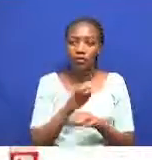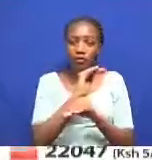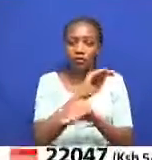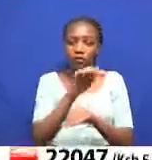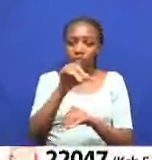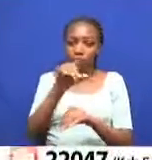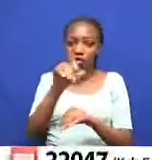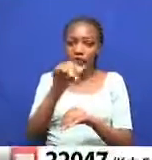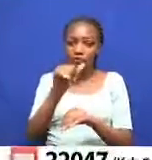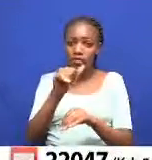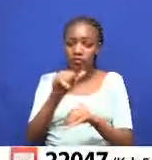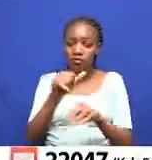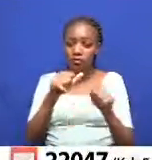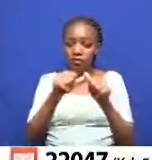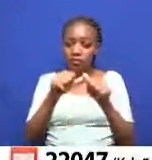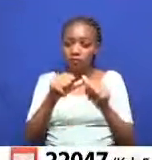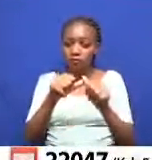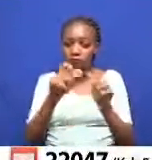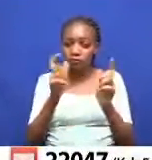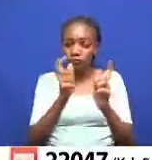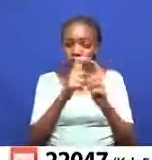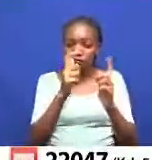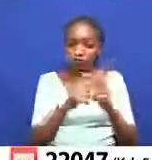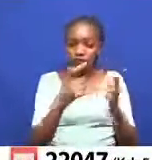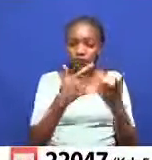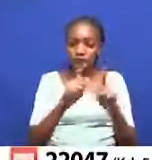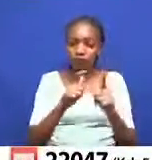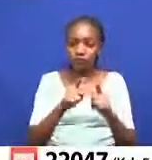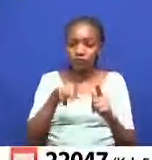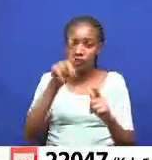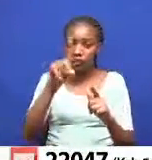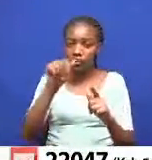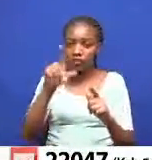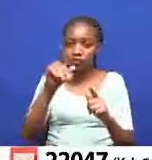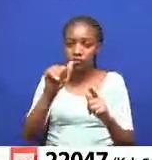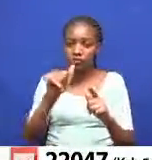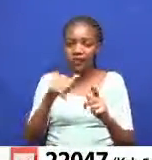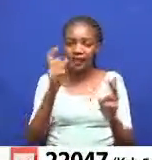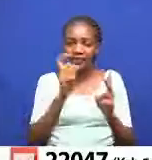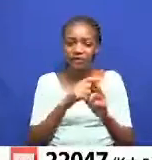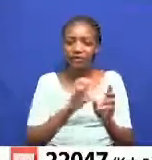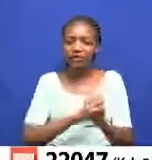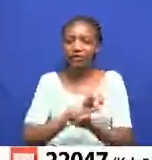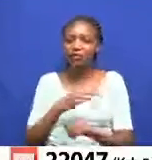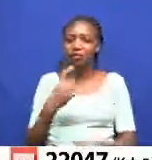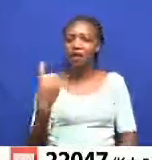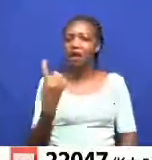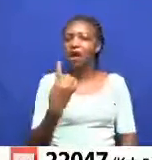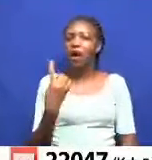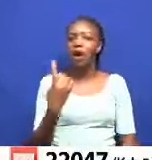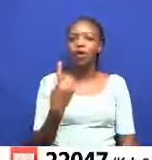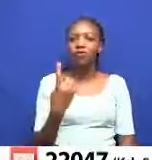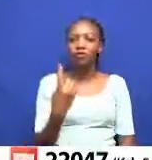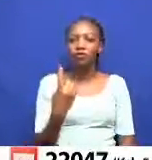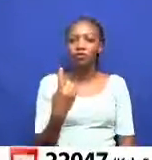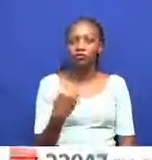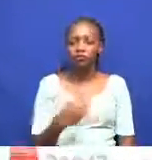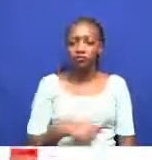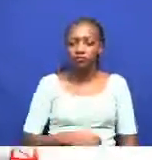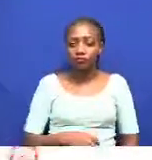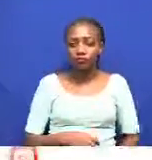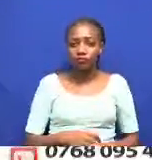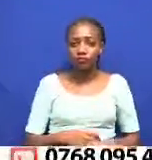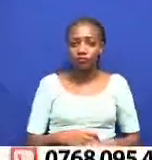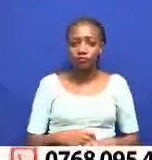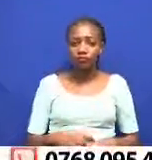undergo various tests, but she discovered he only availed COVID-19 tests, which are the only tests he underwent